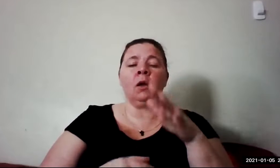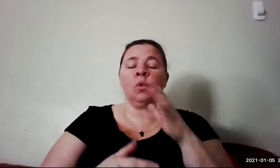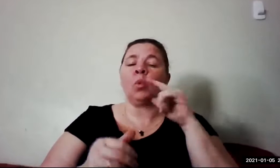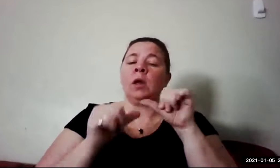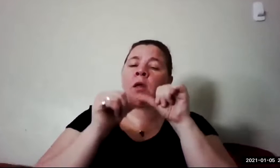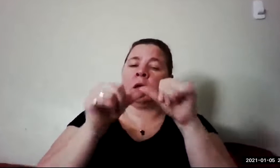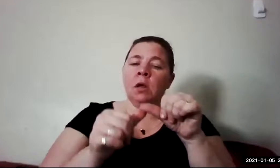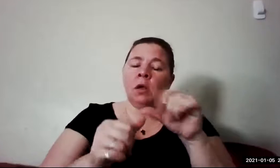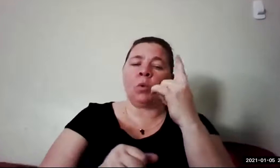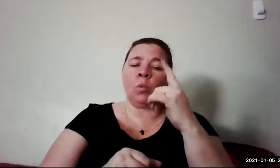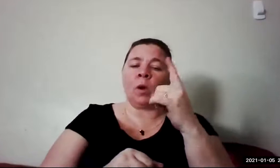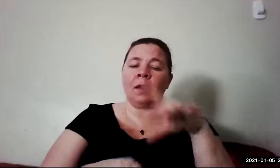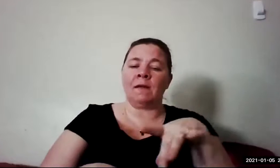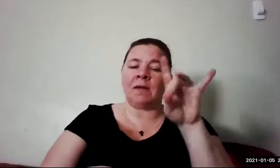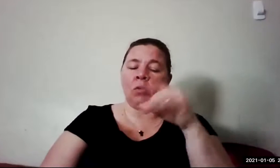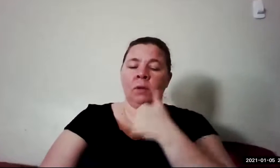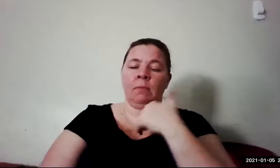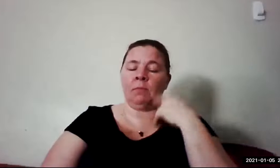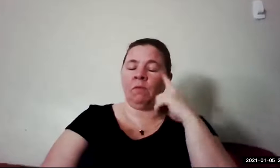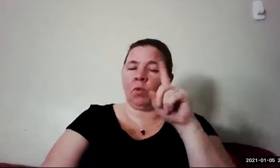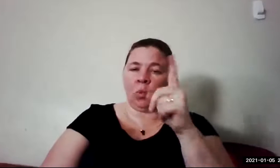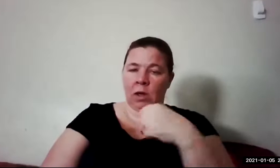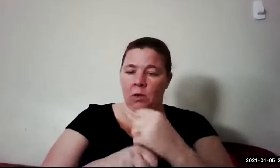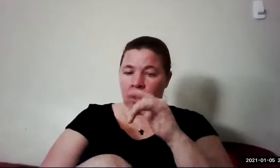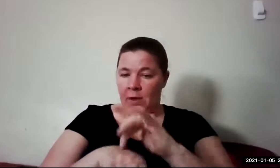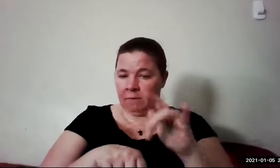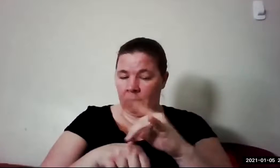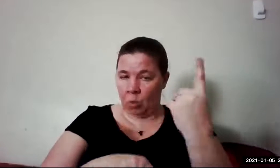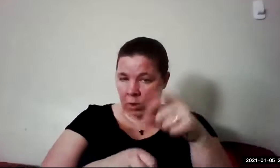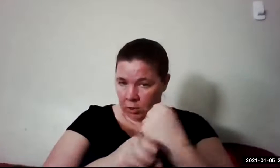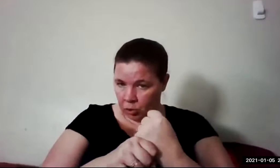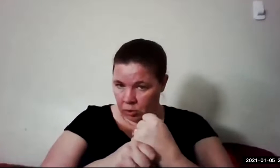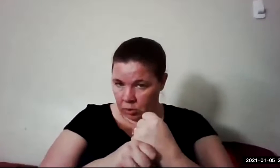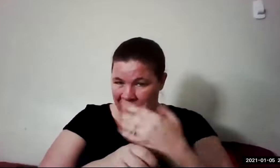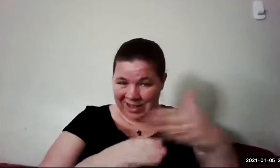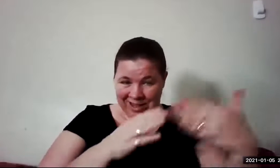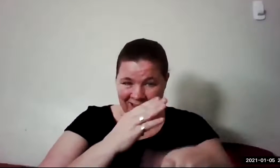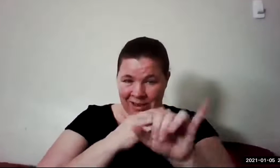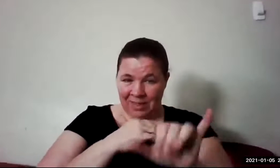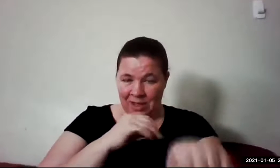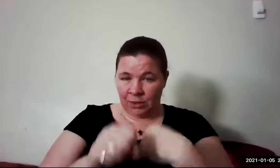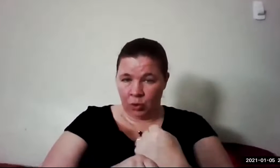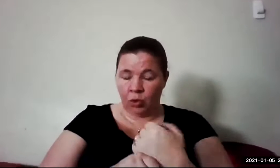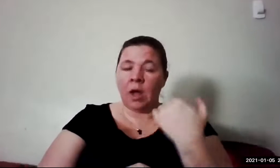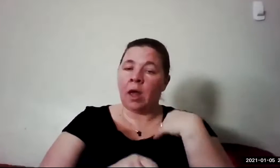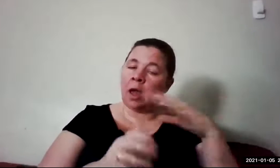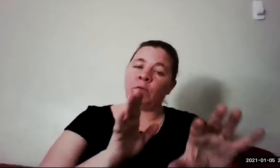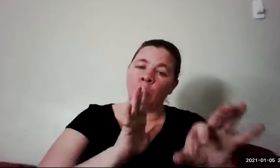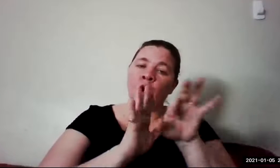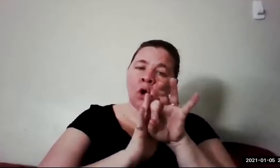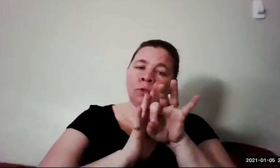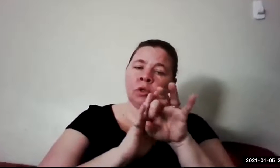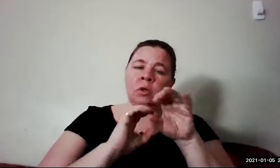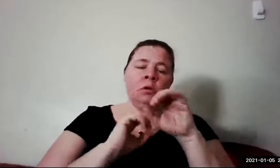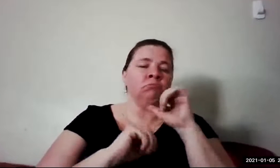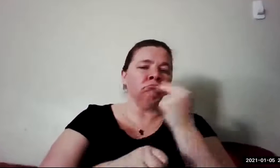a year. Okay, it's available for 1 year. At the end of that year, we have the option, which is a no-brainer. You